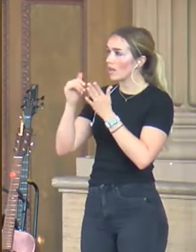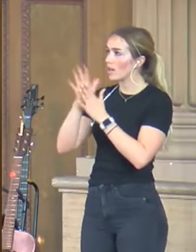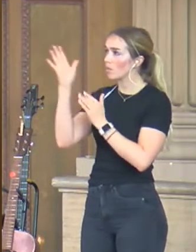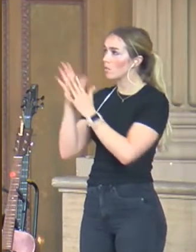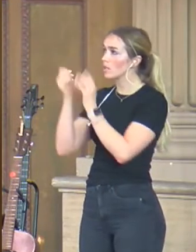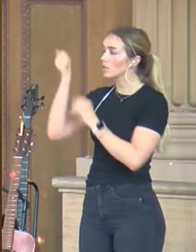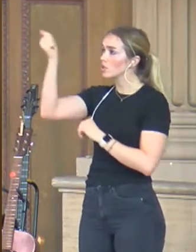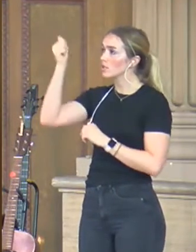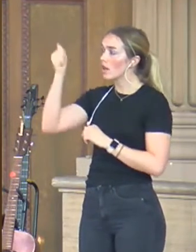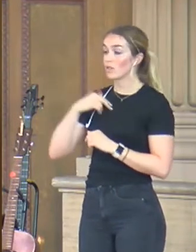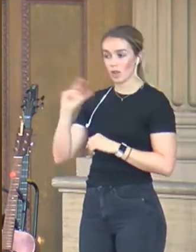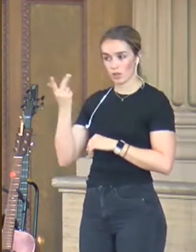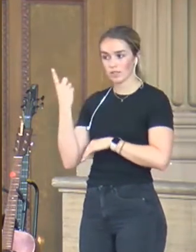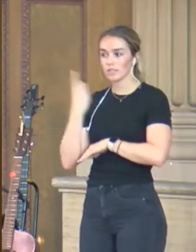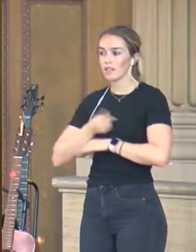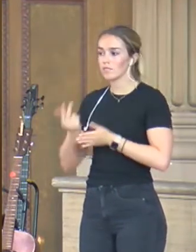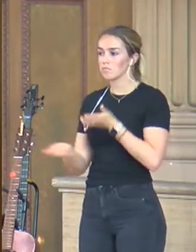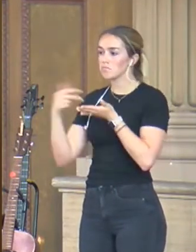On the third day.